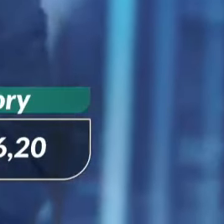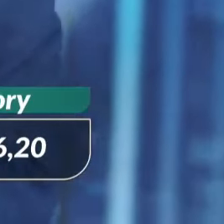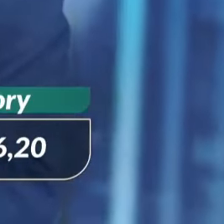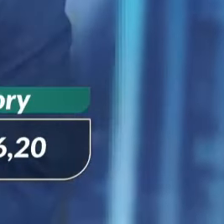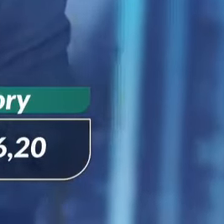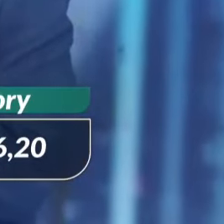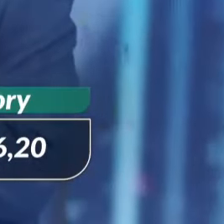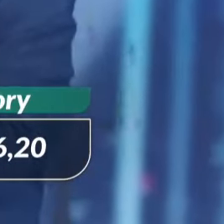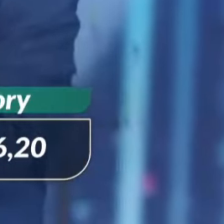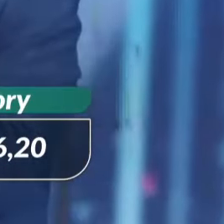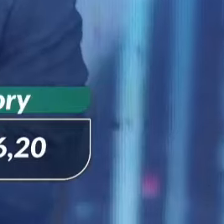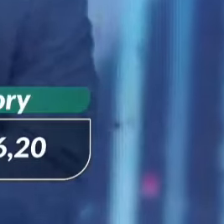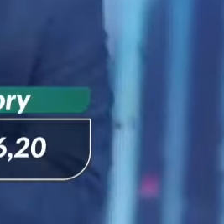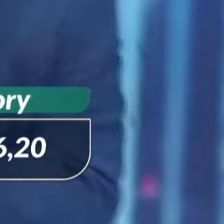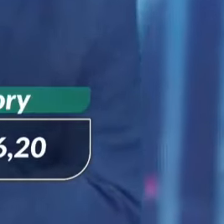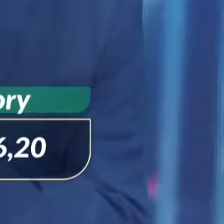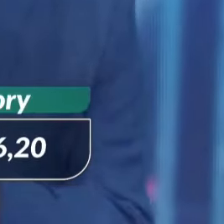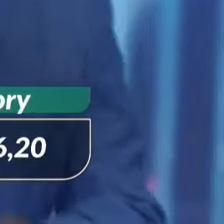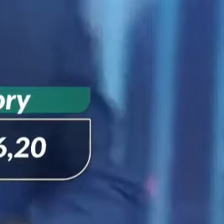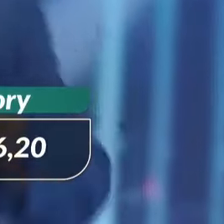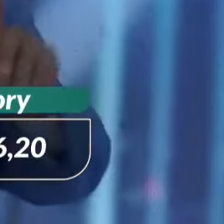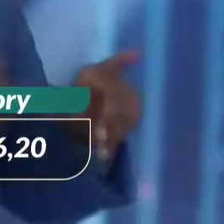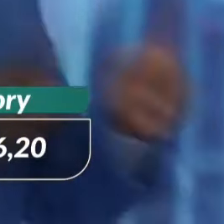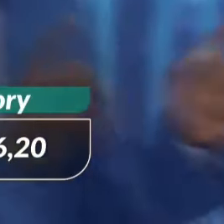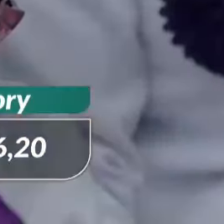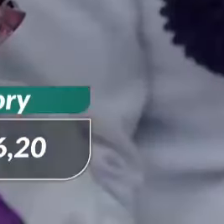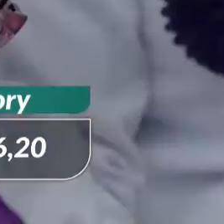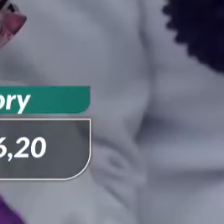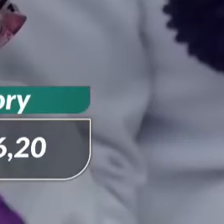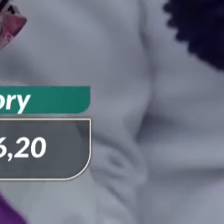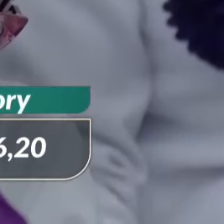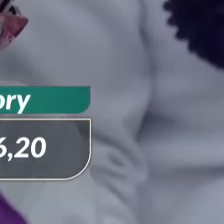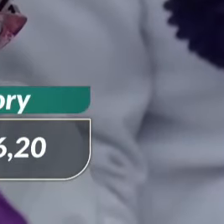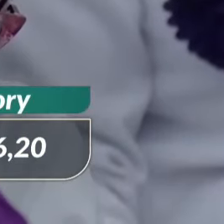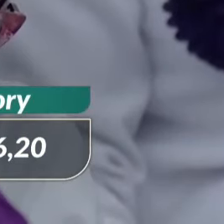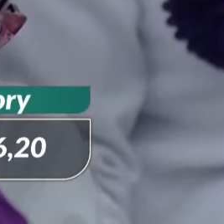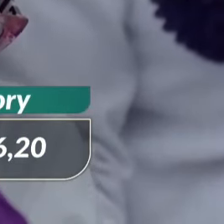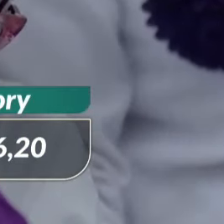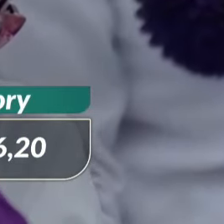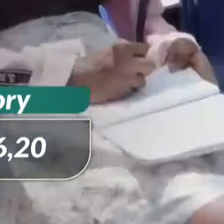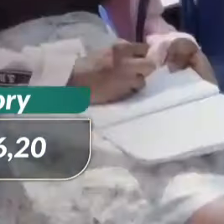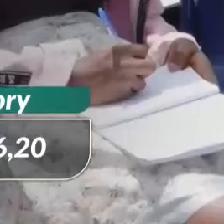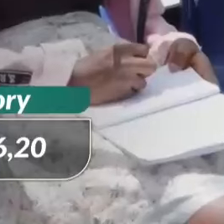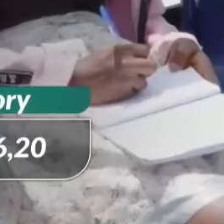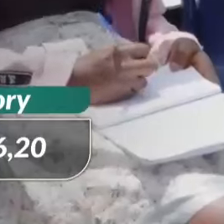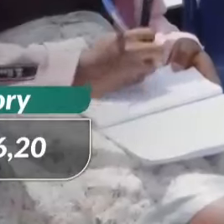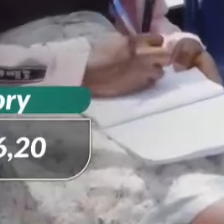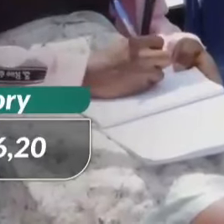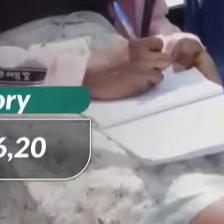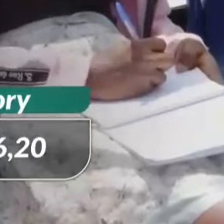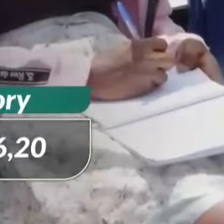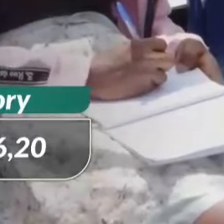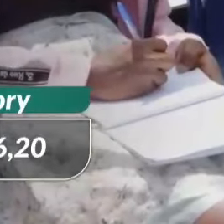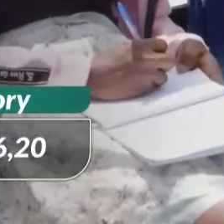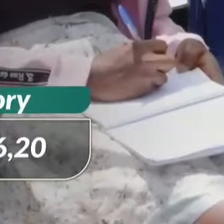you with the mind of moving on. There's nobody who can be with the master and remain